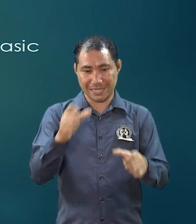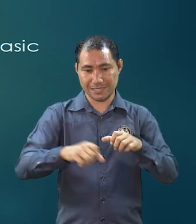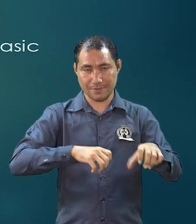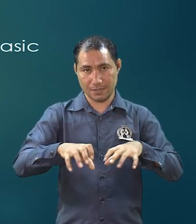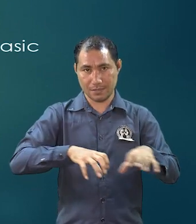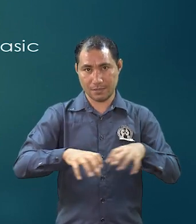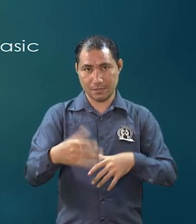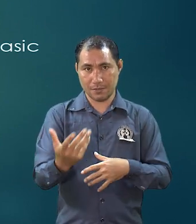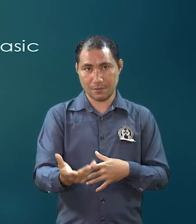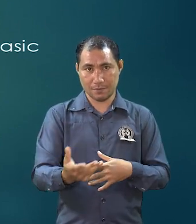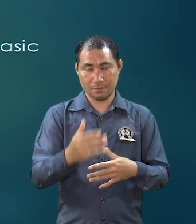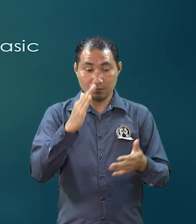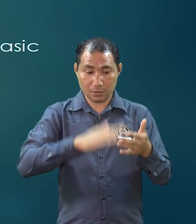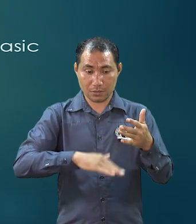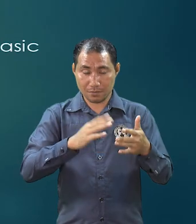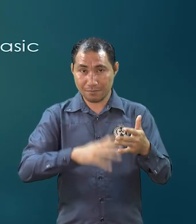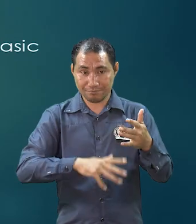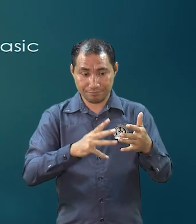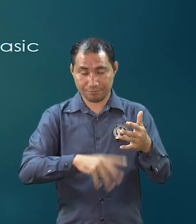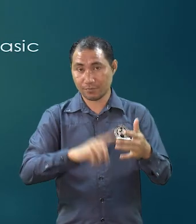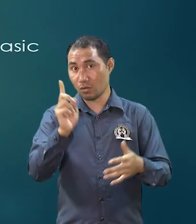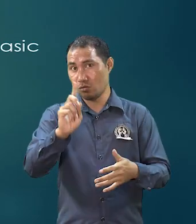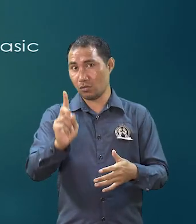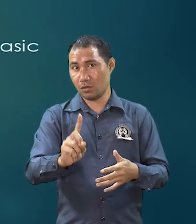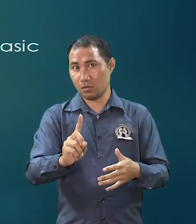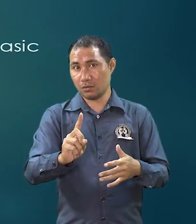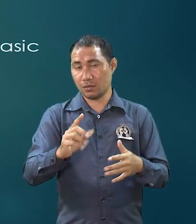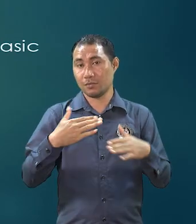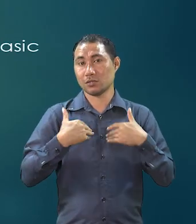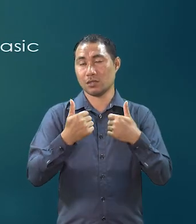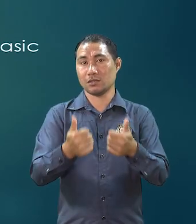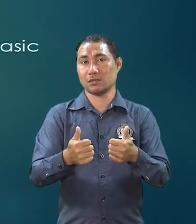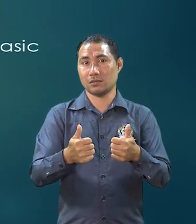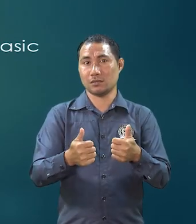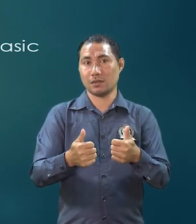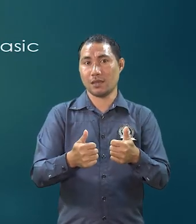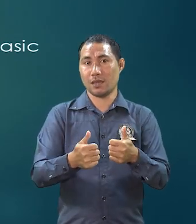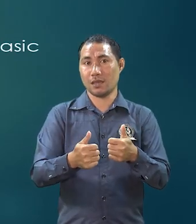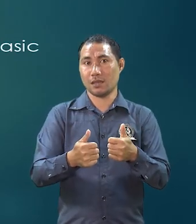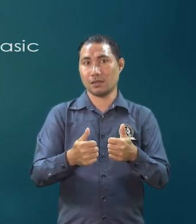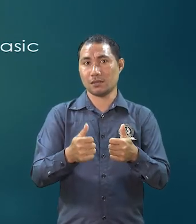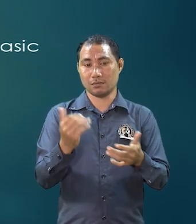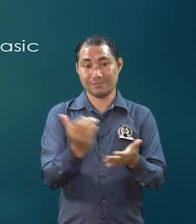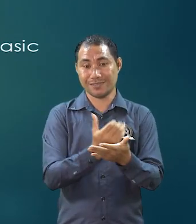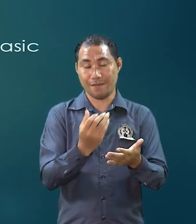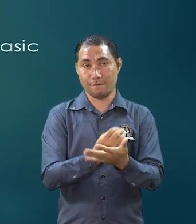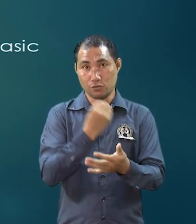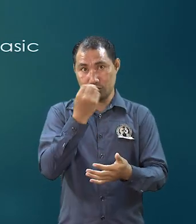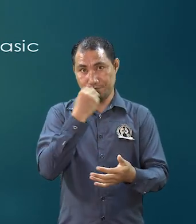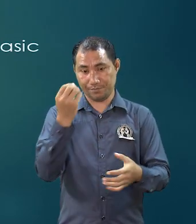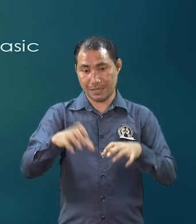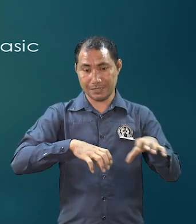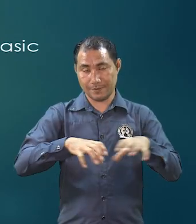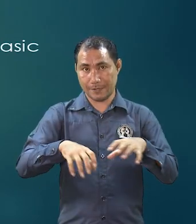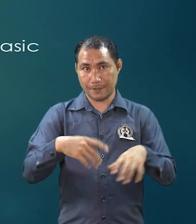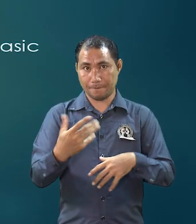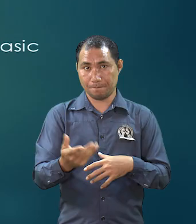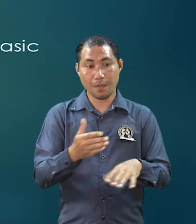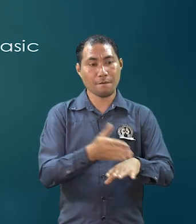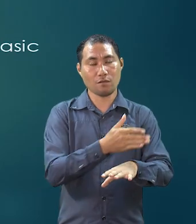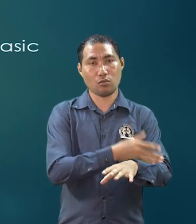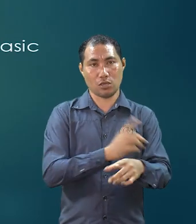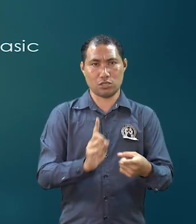List the appropriate personal hygiene and basic safe food practices. Before we move